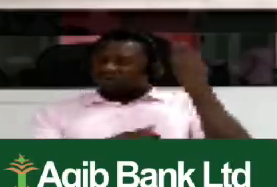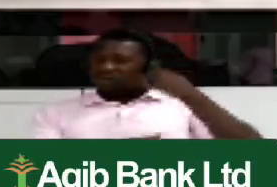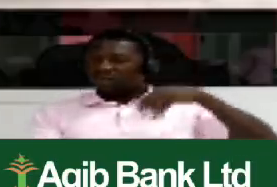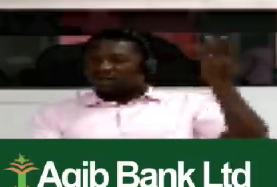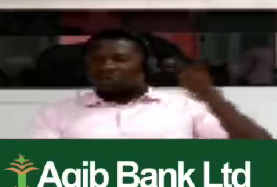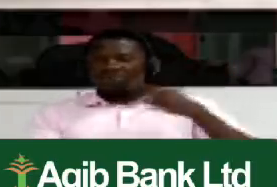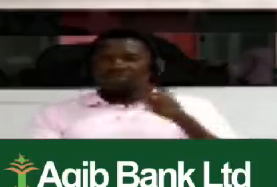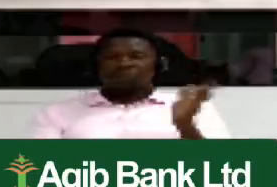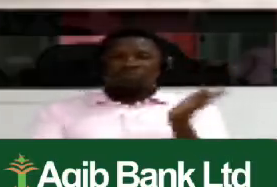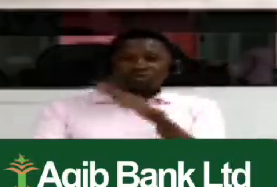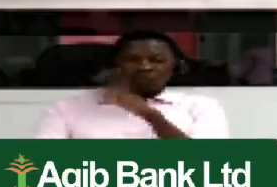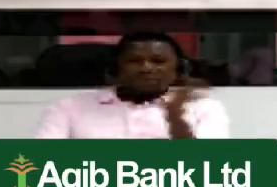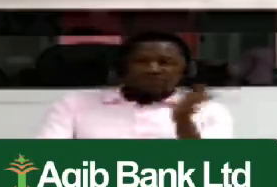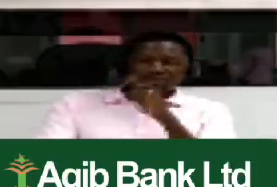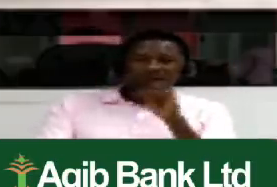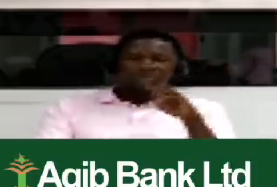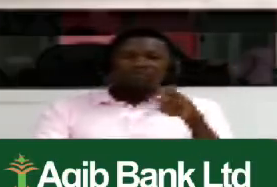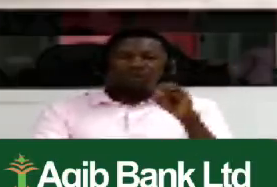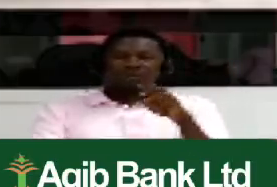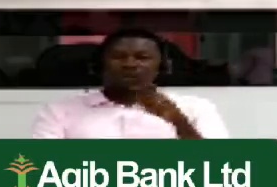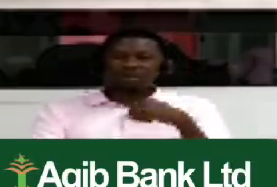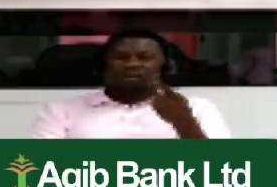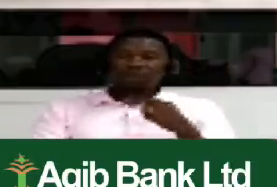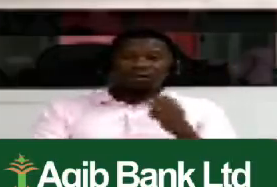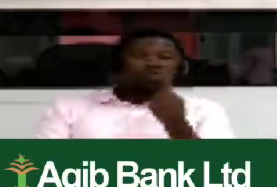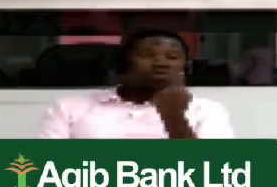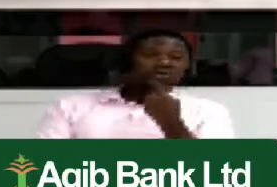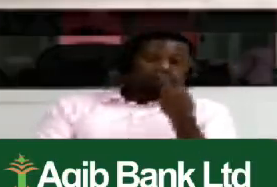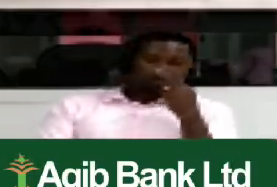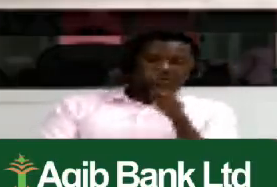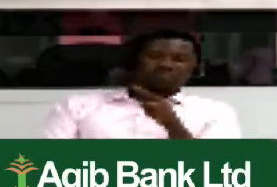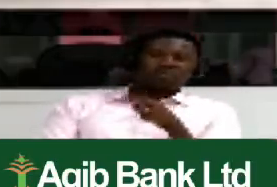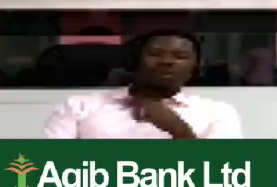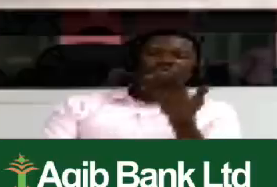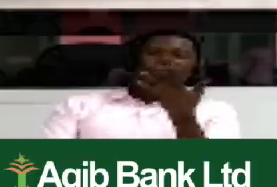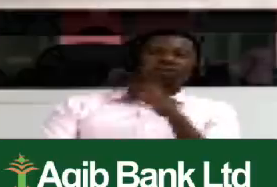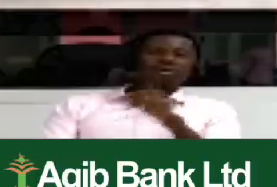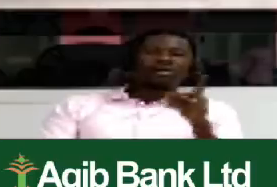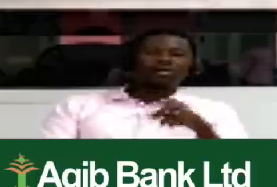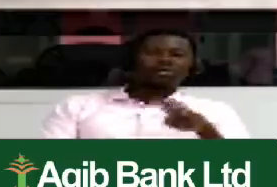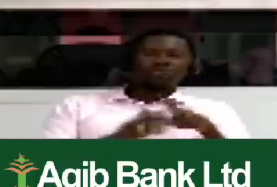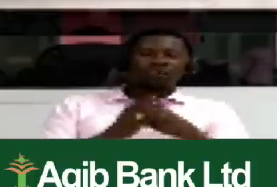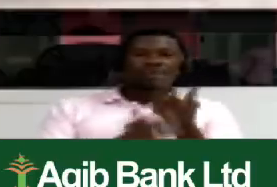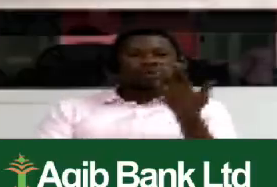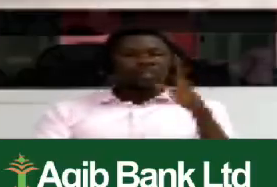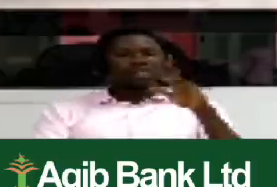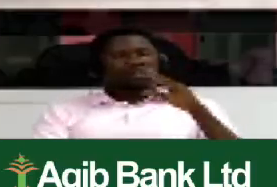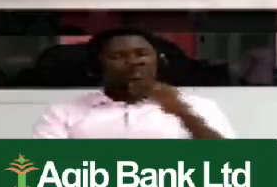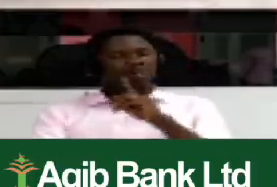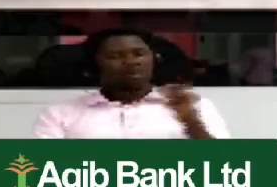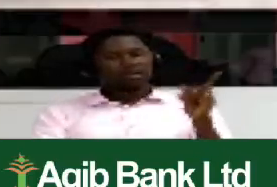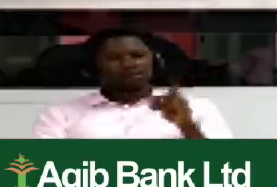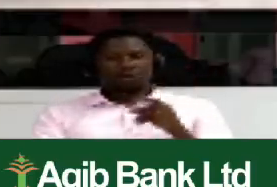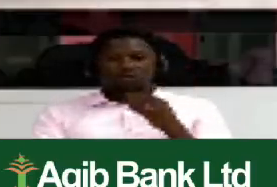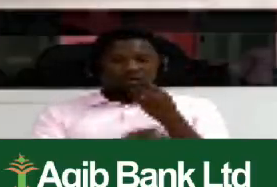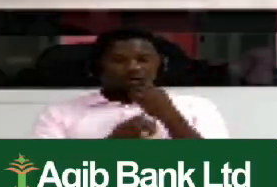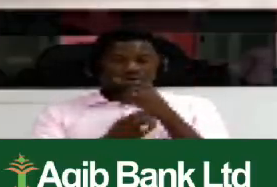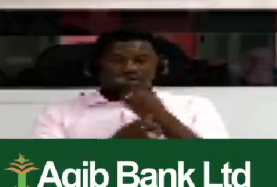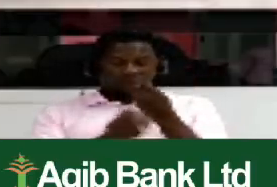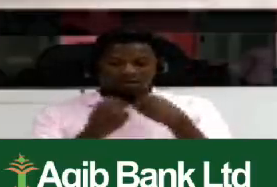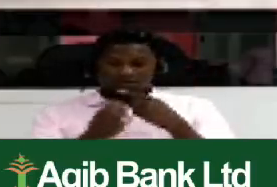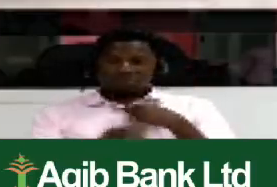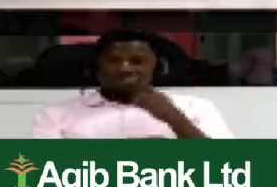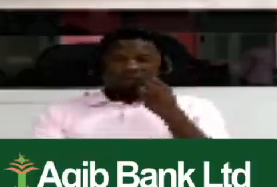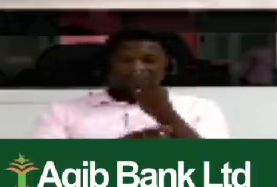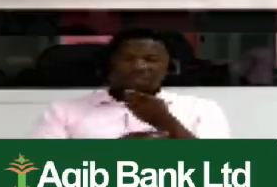signals, and so on. They're only looking for the $5 and the $10. Peter asked a question and said, you want to tell me the police are corrupt? I said, from the